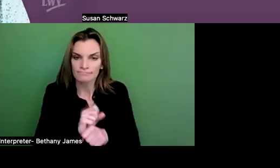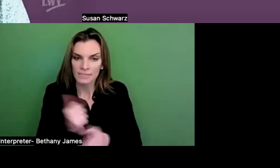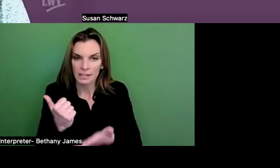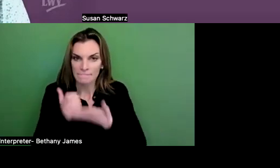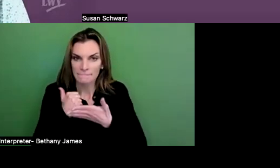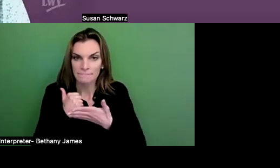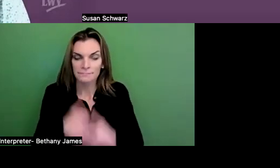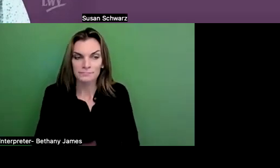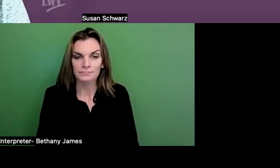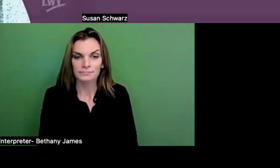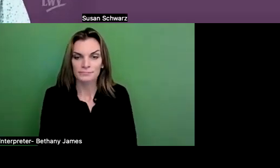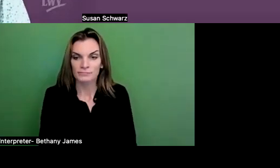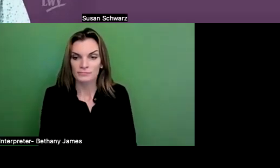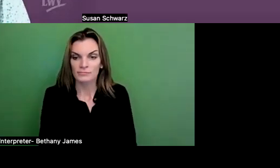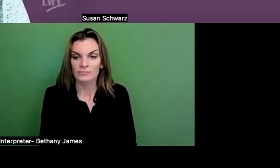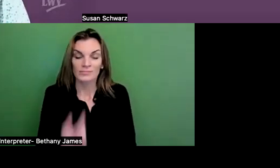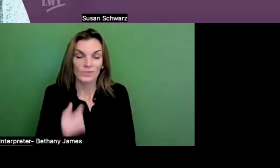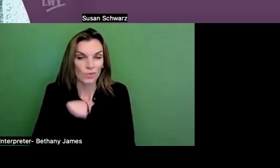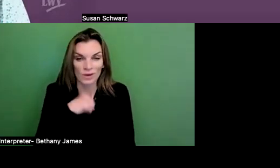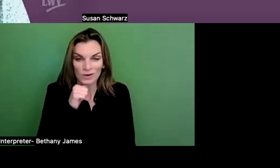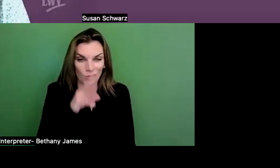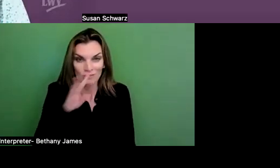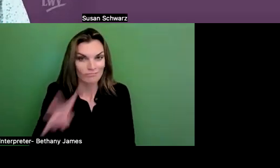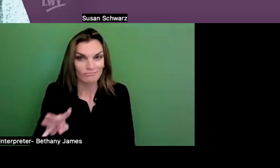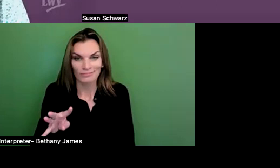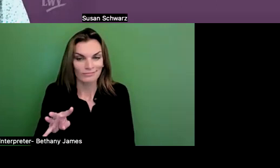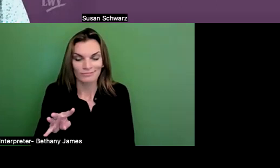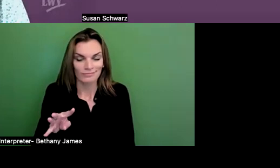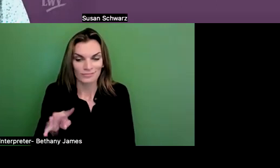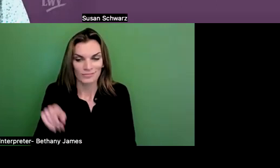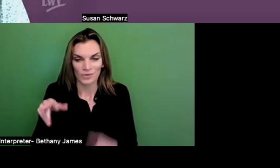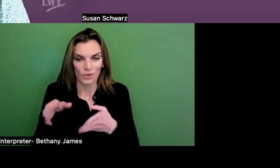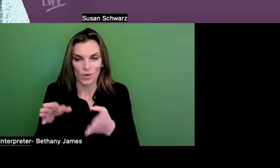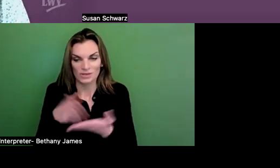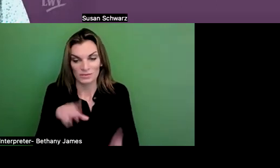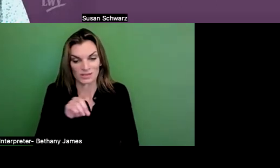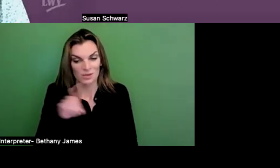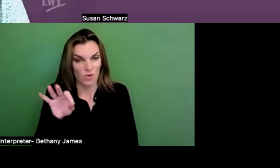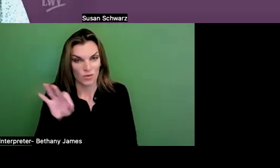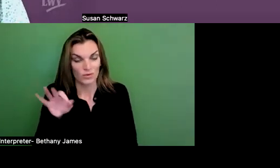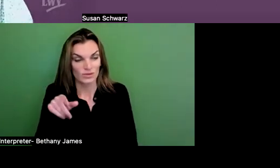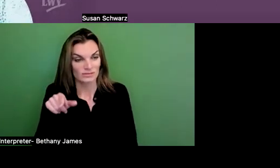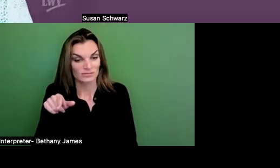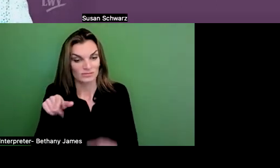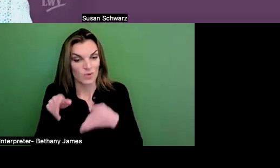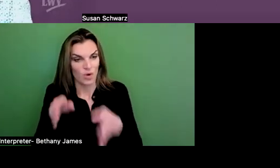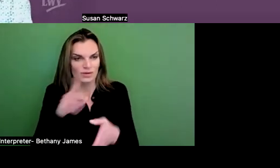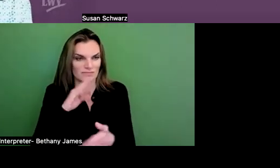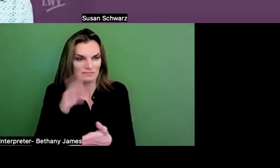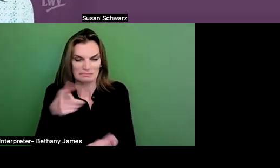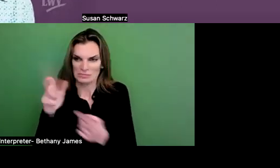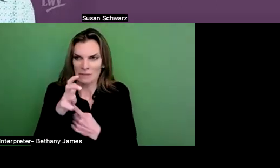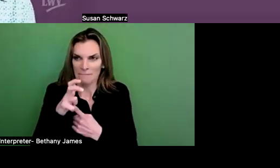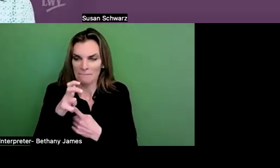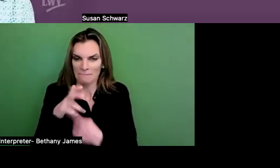that we don't neglect the roads, and I would argue that some of the roads in Dobbs Ferry are some of the best in the Rivertowns, and that's because